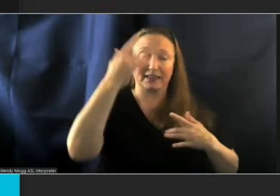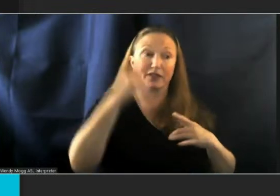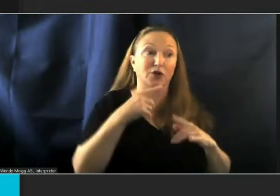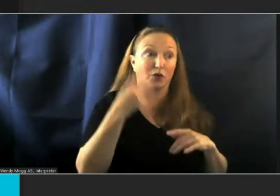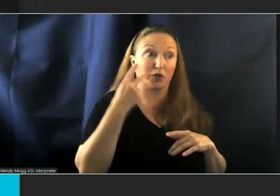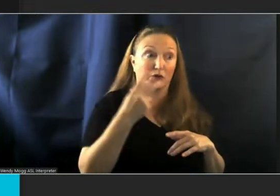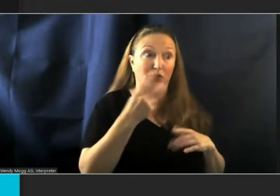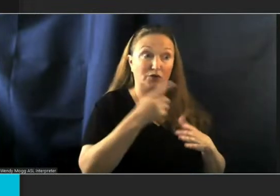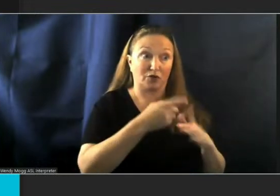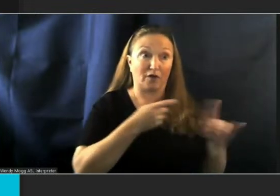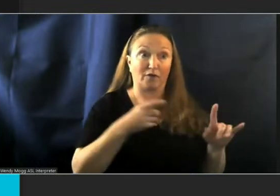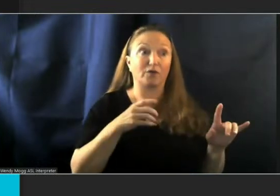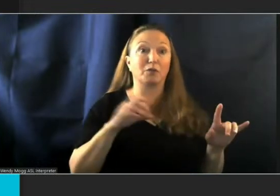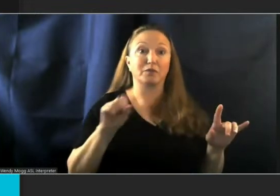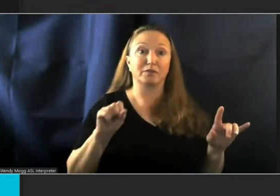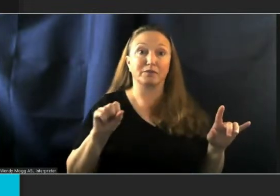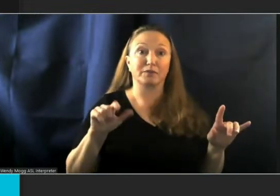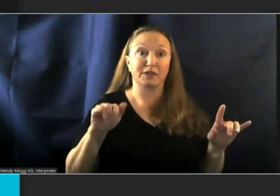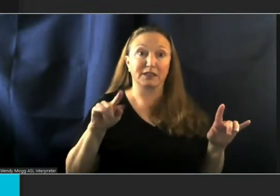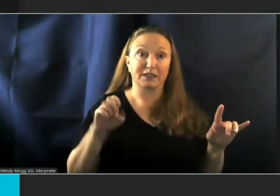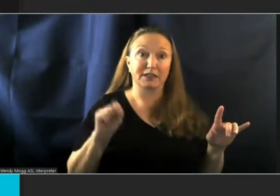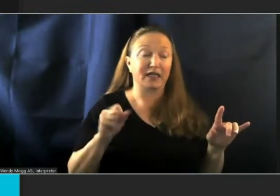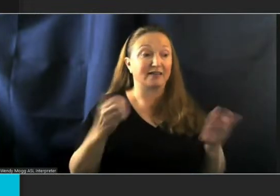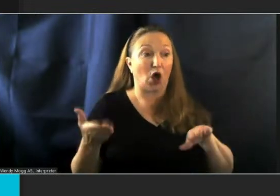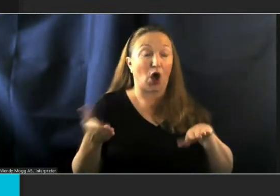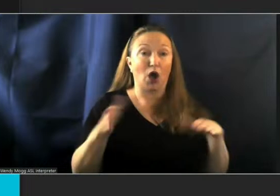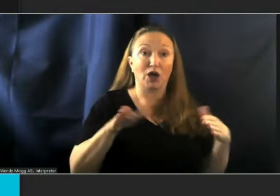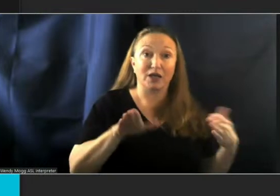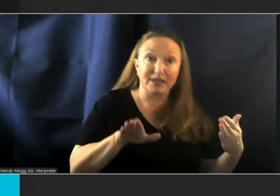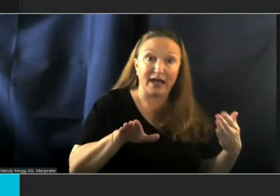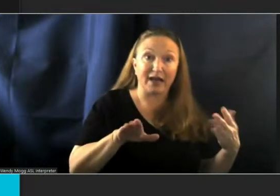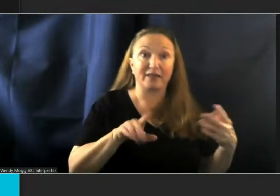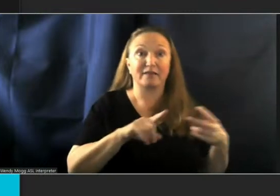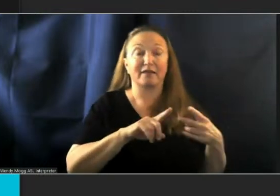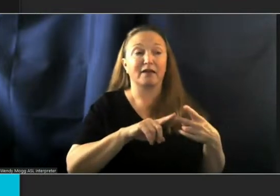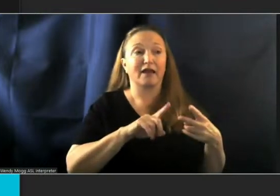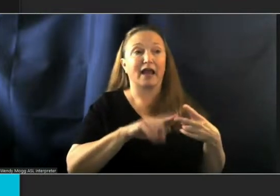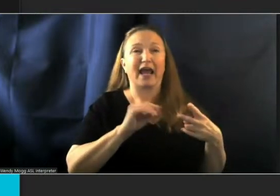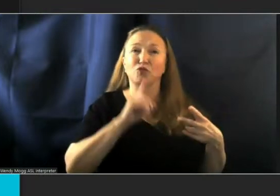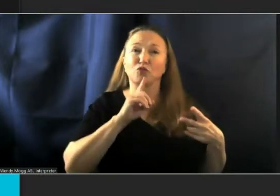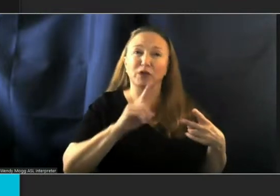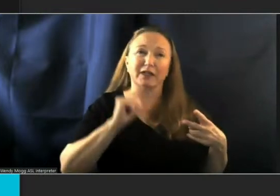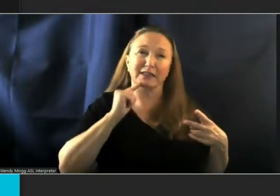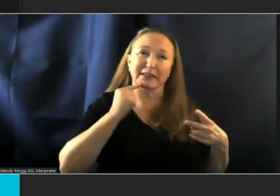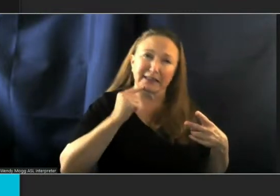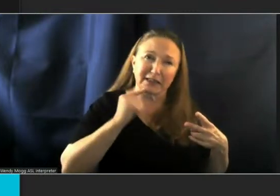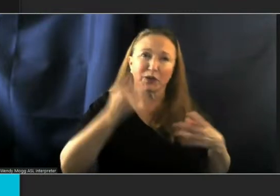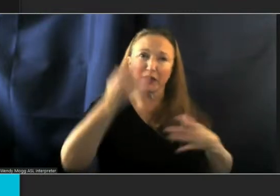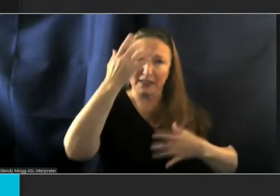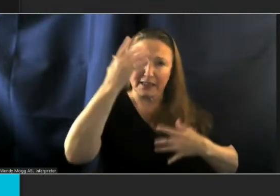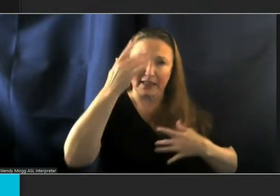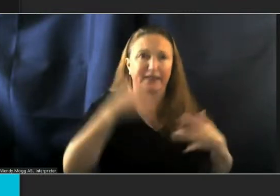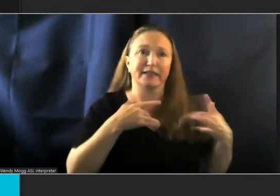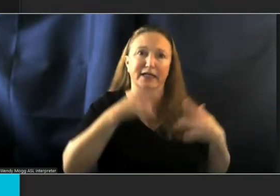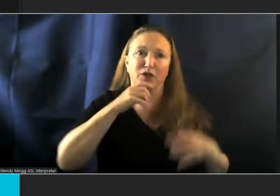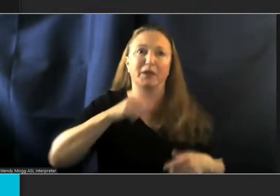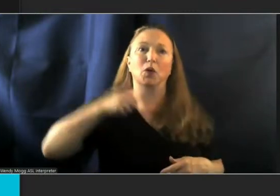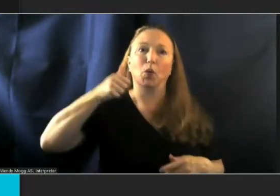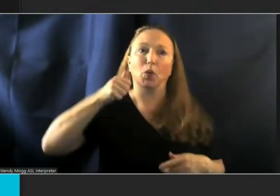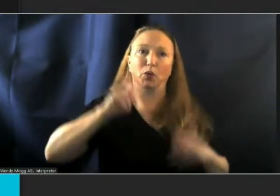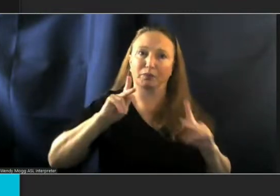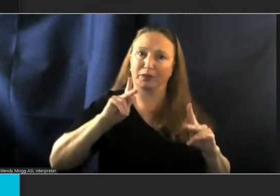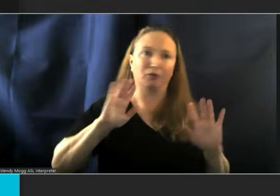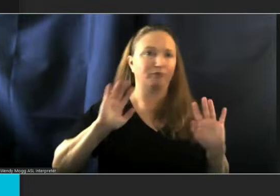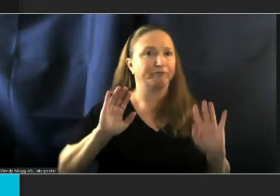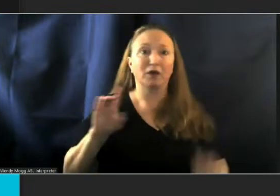is that our deaths and serious illness are in elder people. So there isn't a thought that the